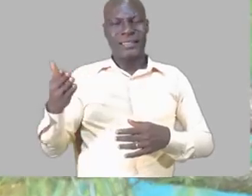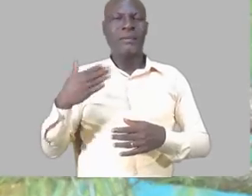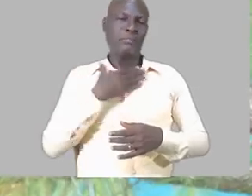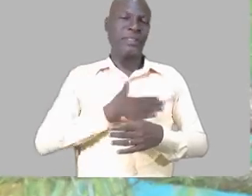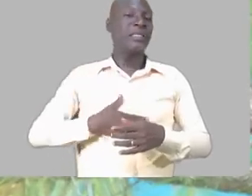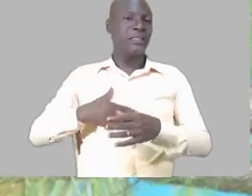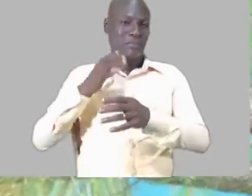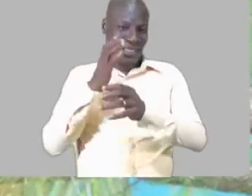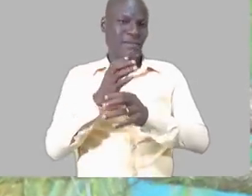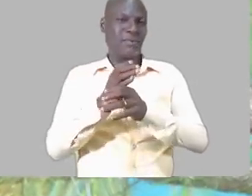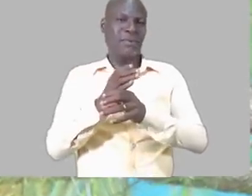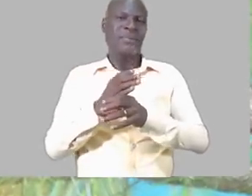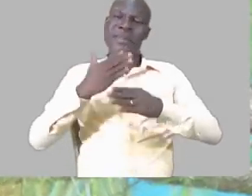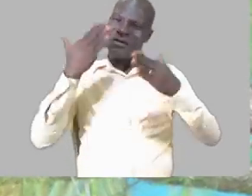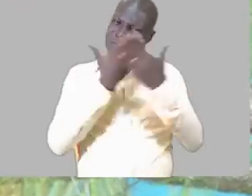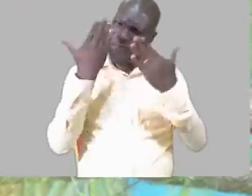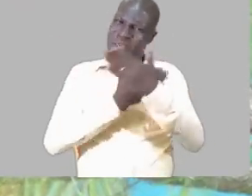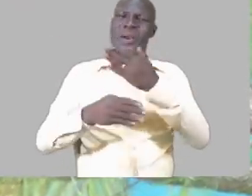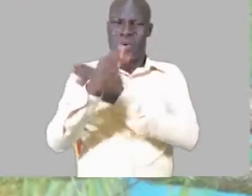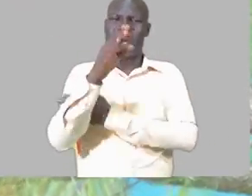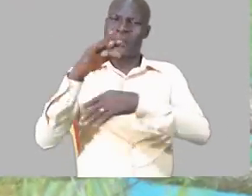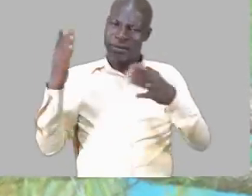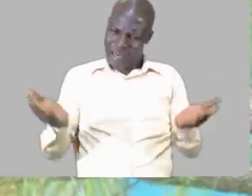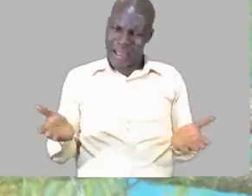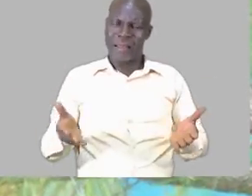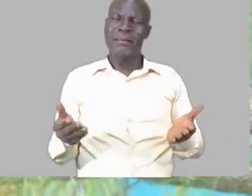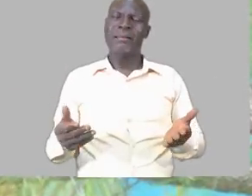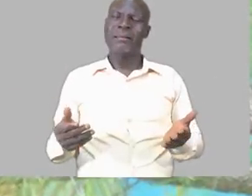ye, not so on Yanko Pong, and was as iso.